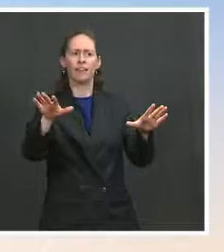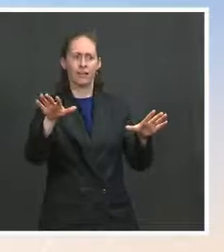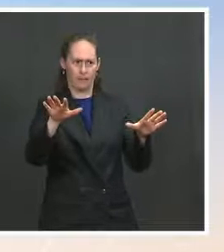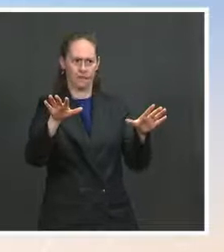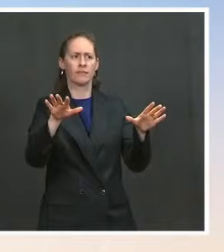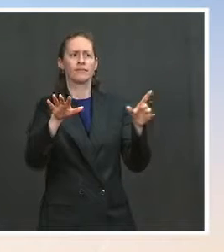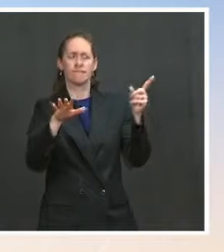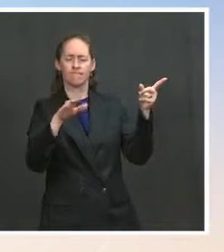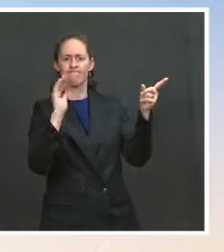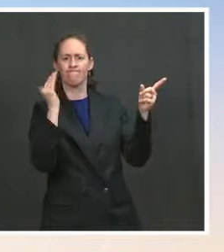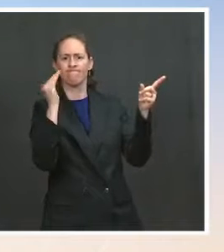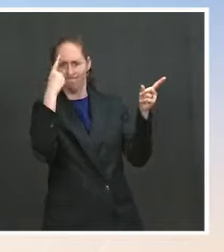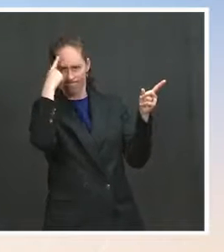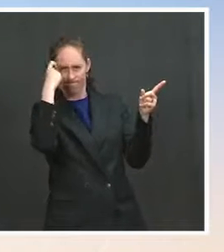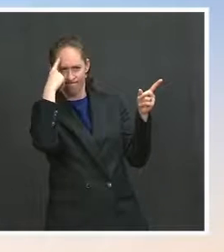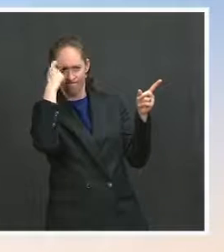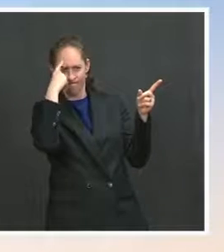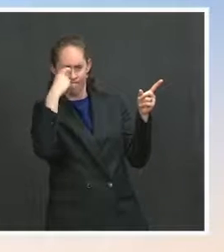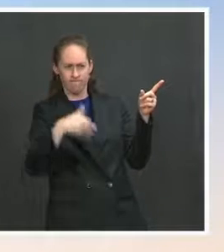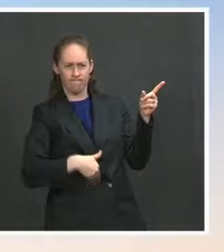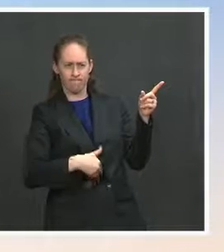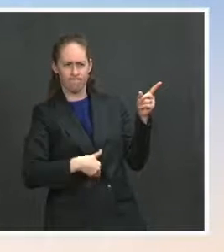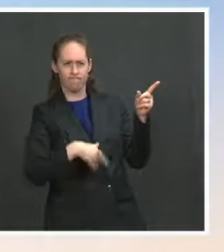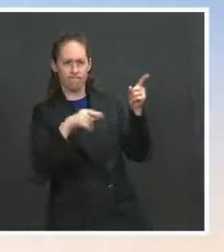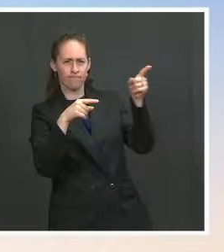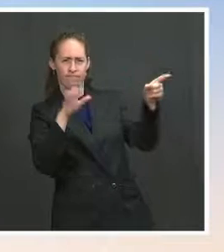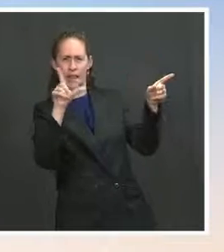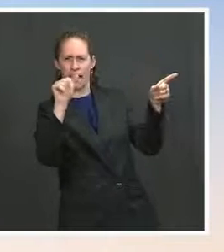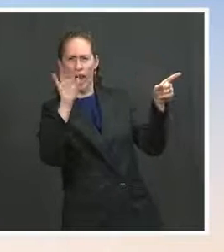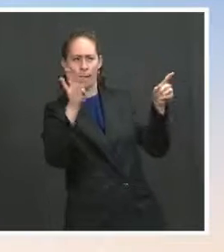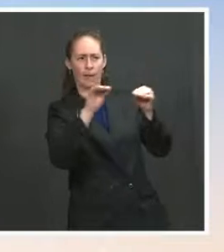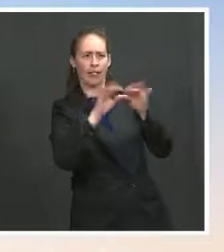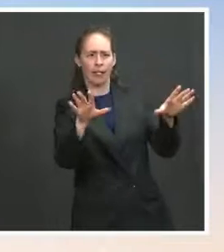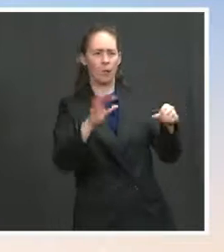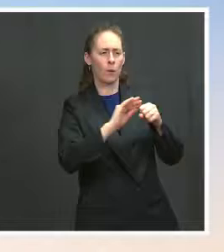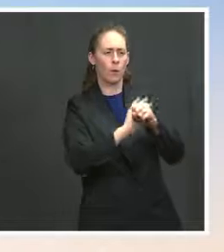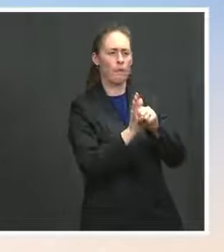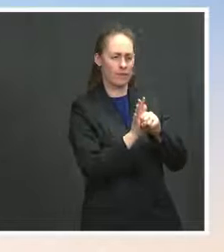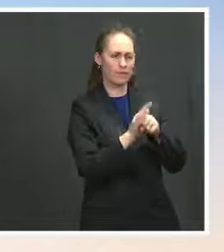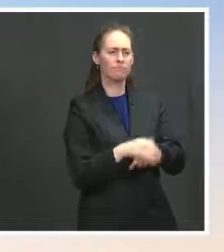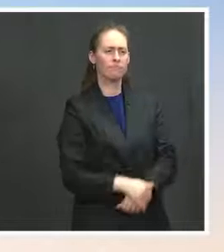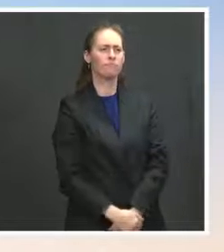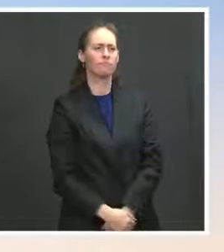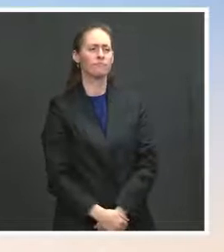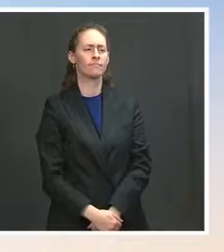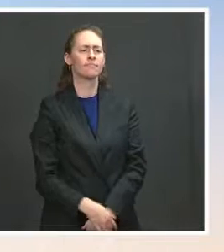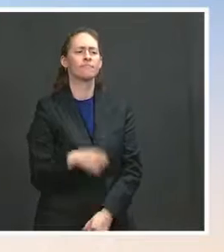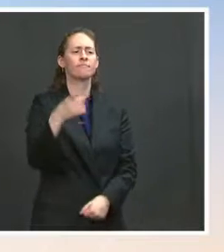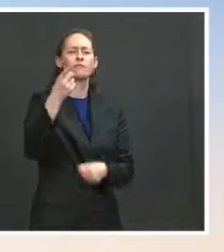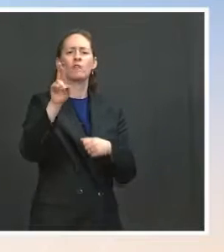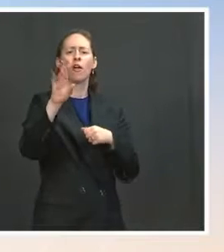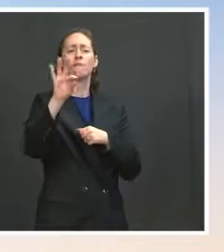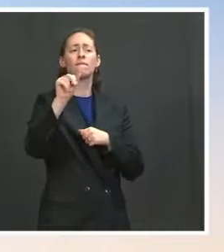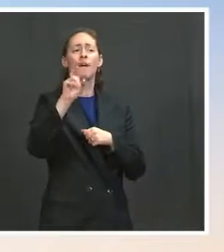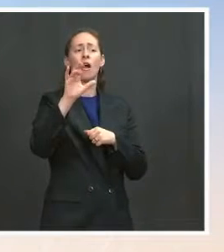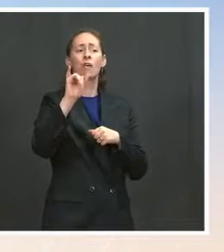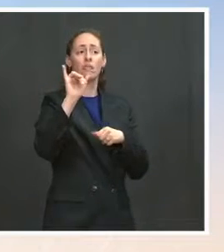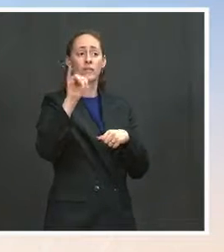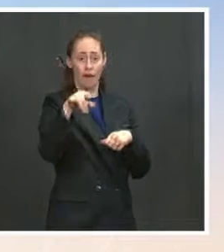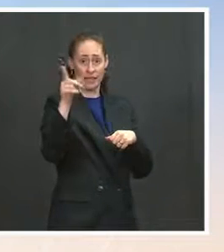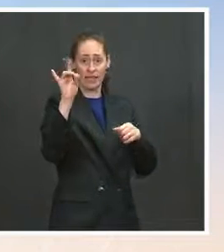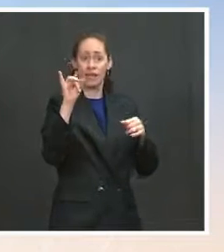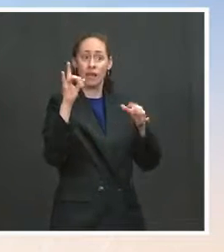to conclusions, and he asserted that his mention of conspiracies was referring to the